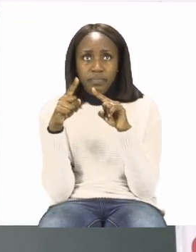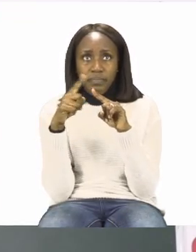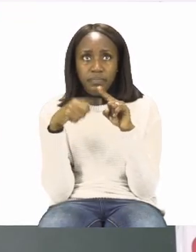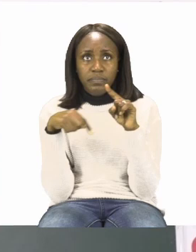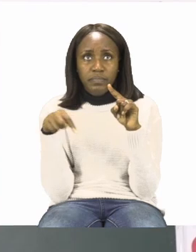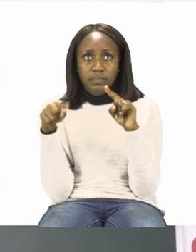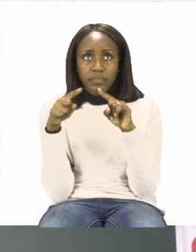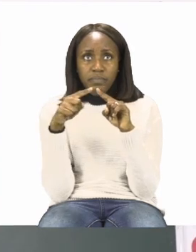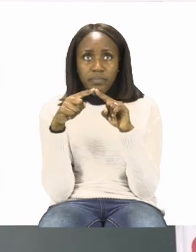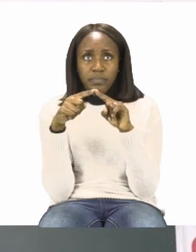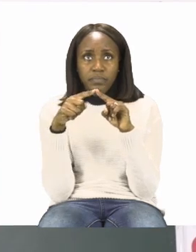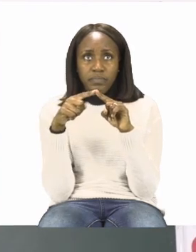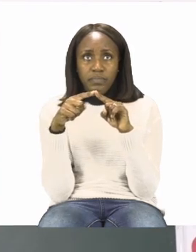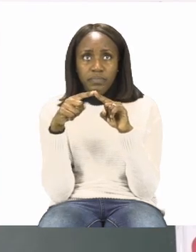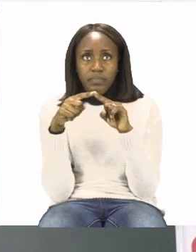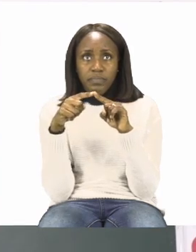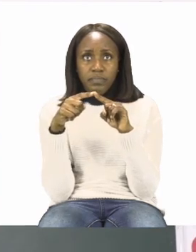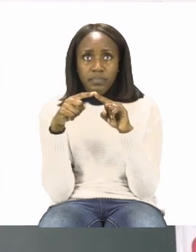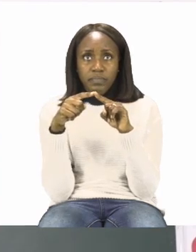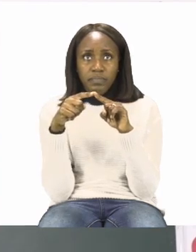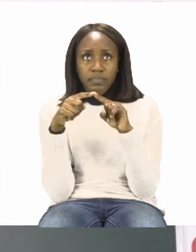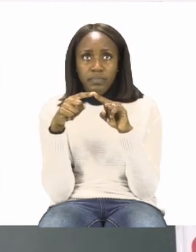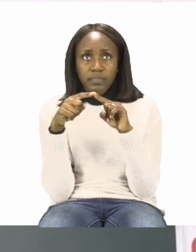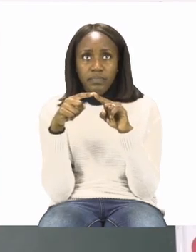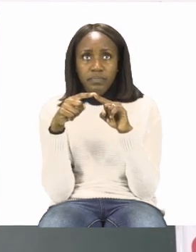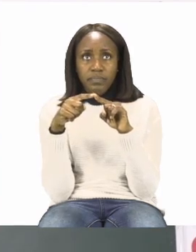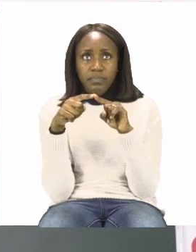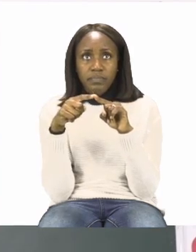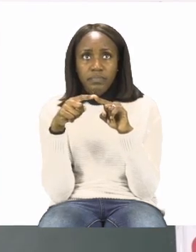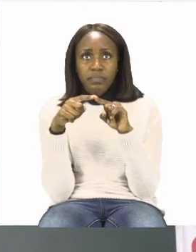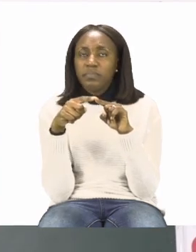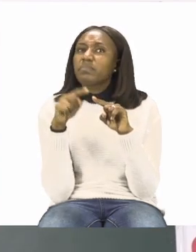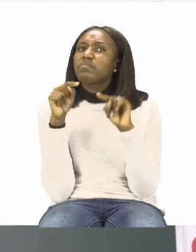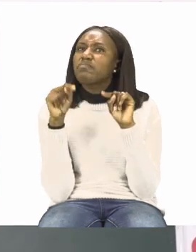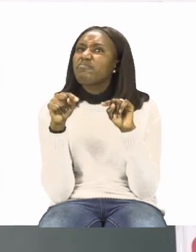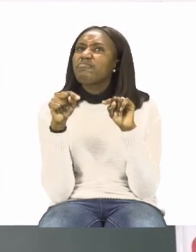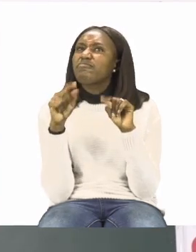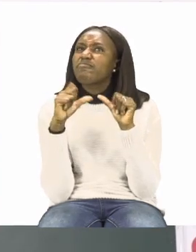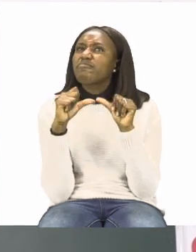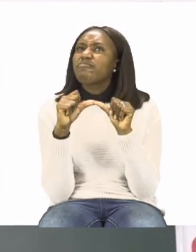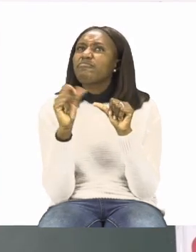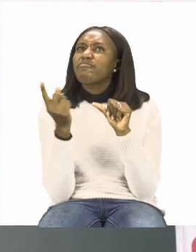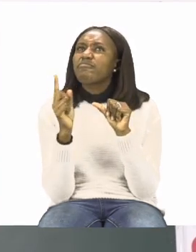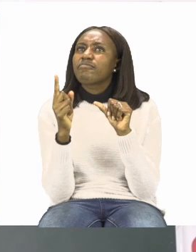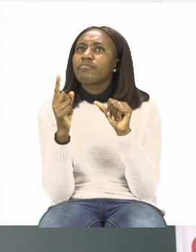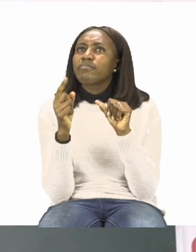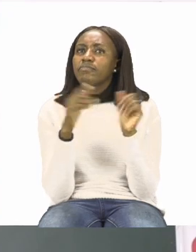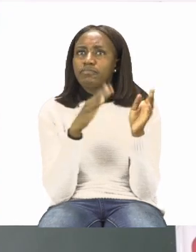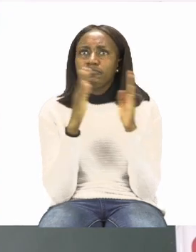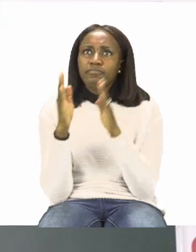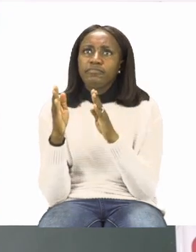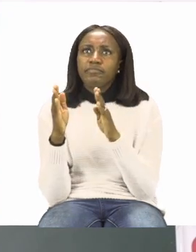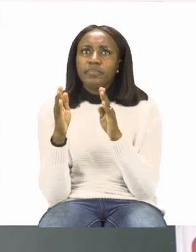Triangle, circle. So what shape must we draw after the circle?